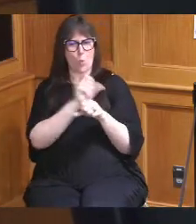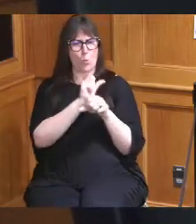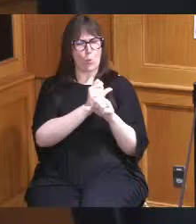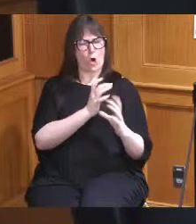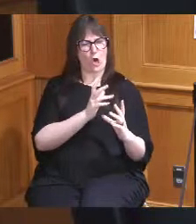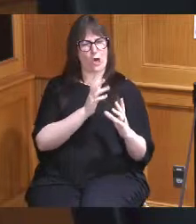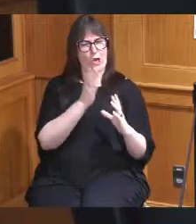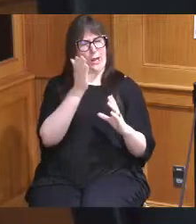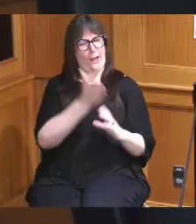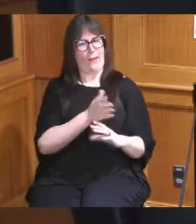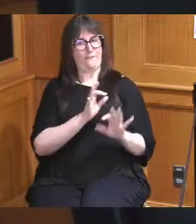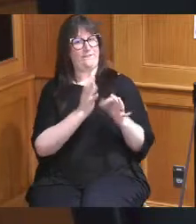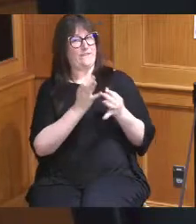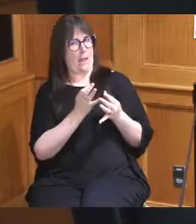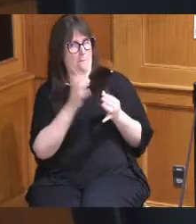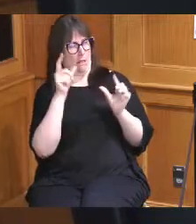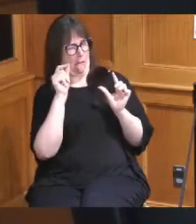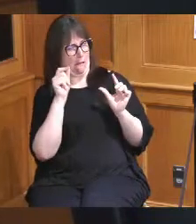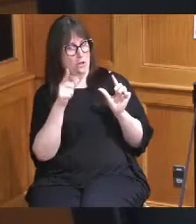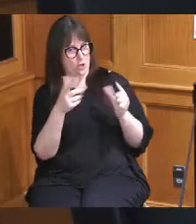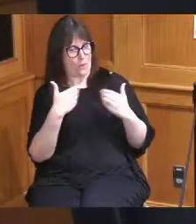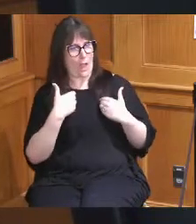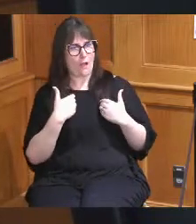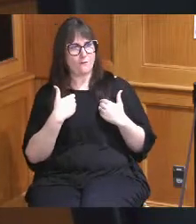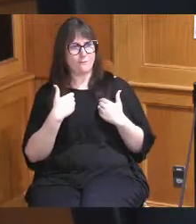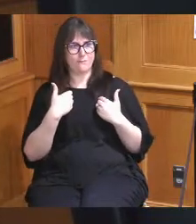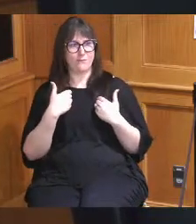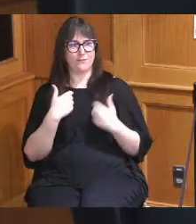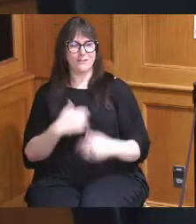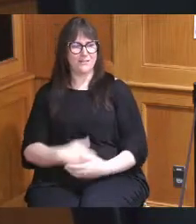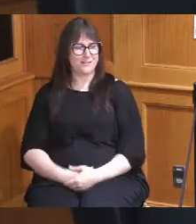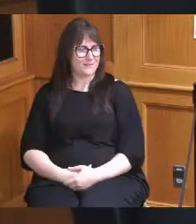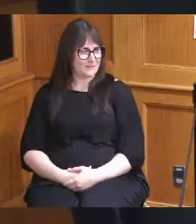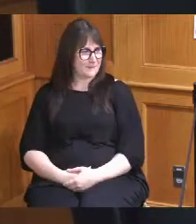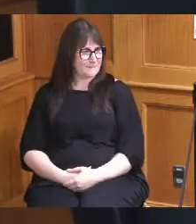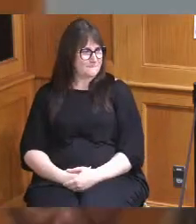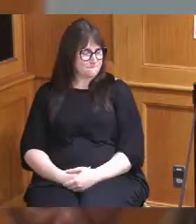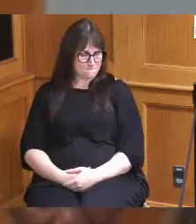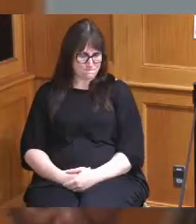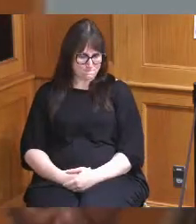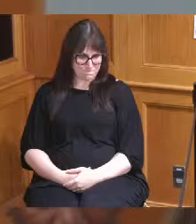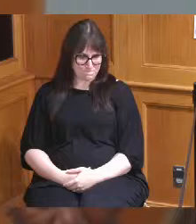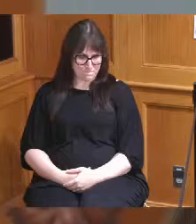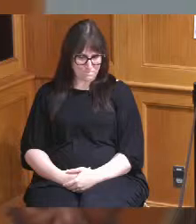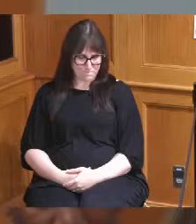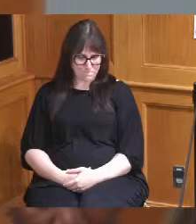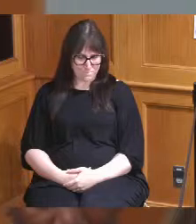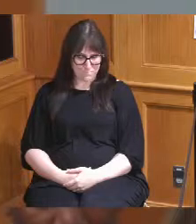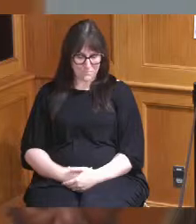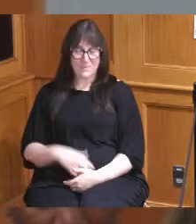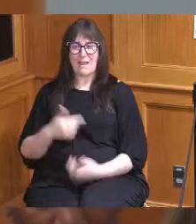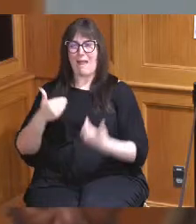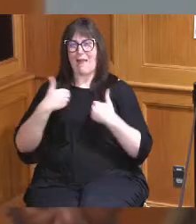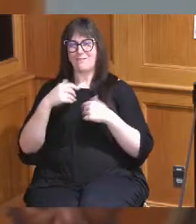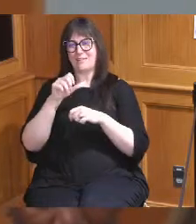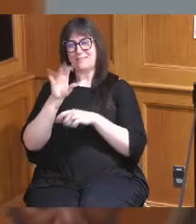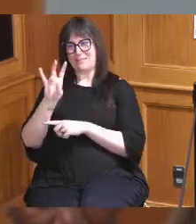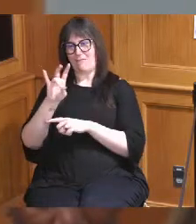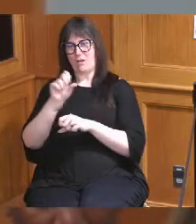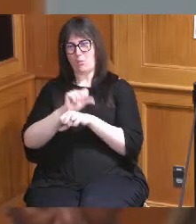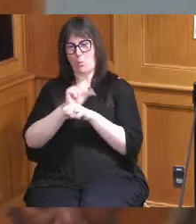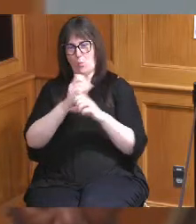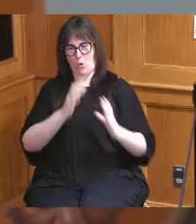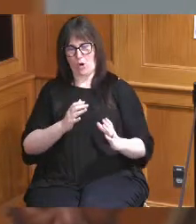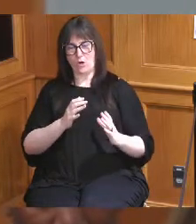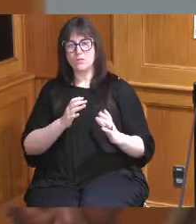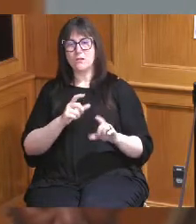have? Because you got a lot of family members. I have a lot of family members. Yes, ma'am. I have it's 7 employees. Okay. But with